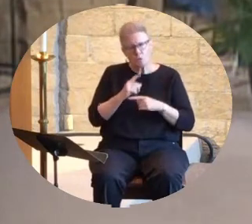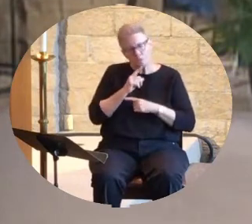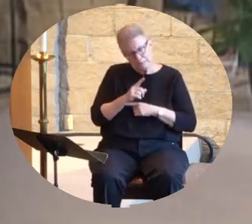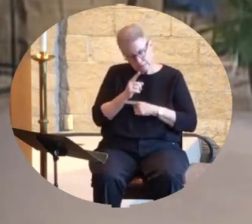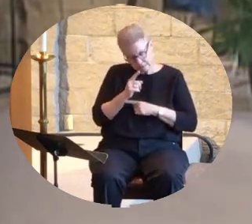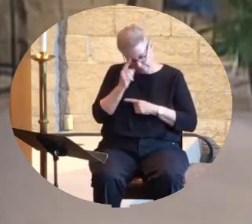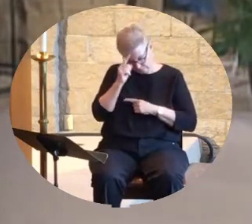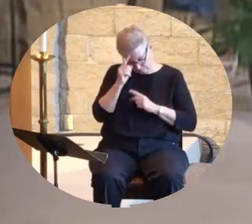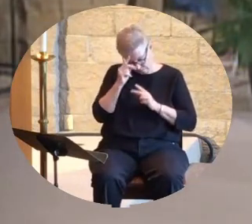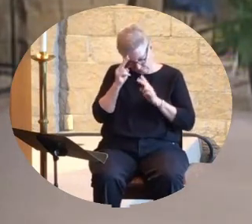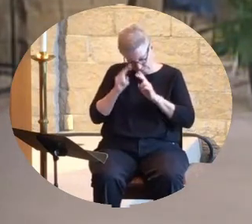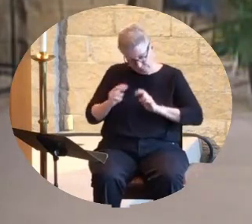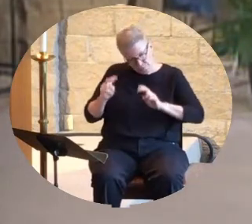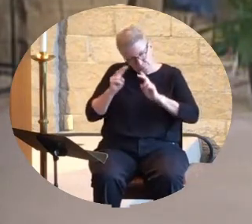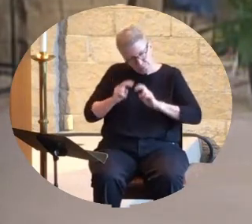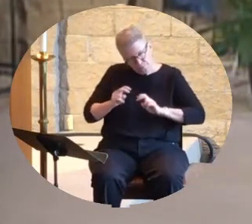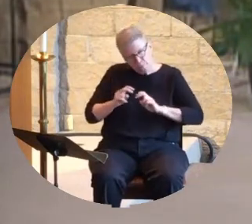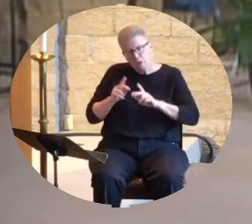discernment process is